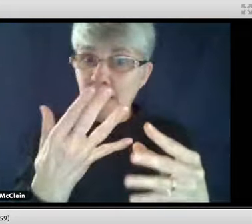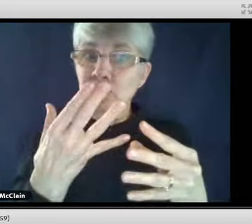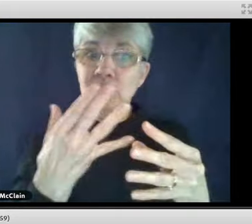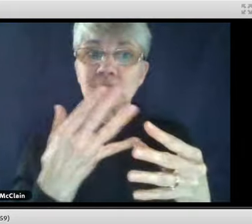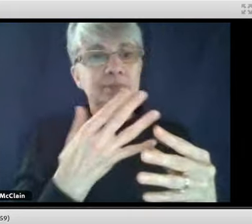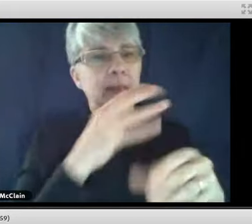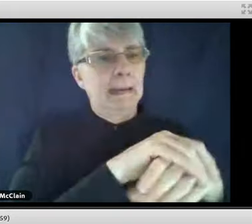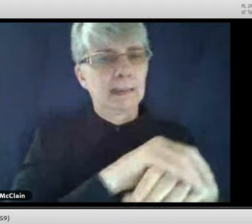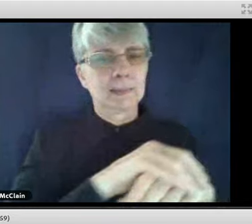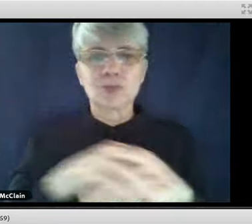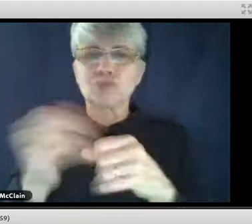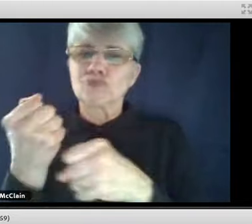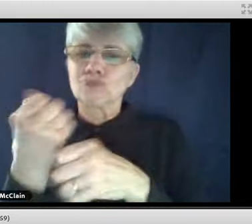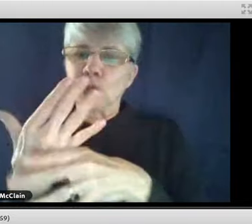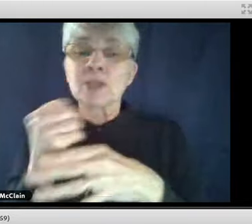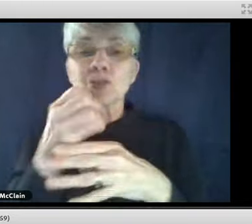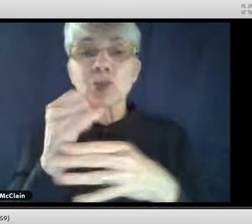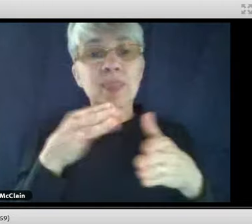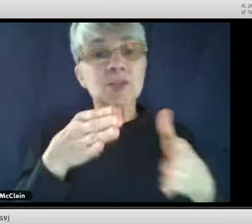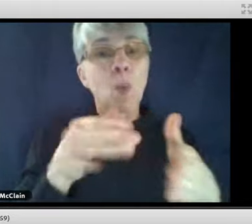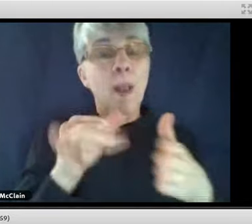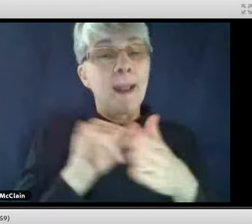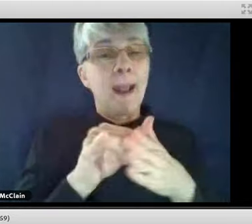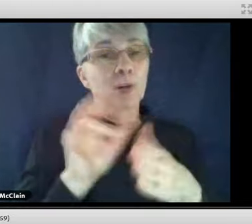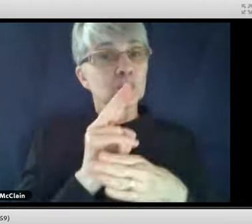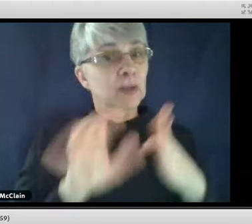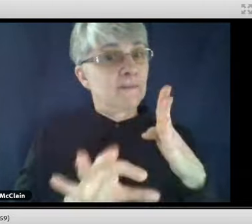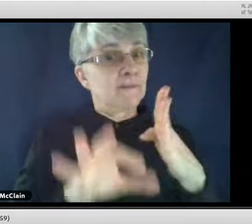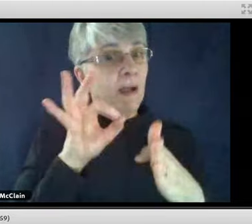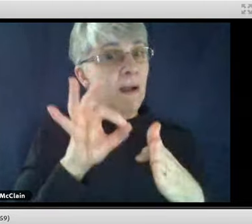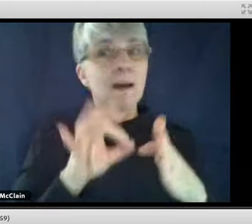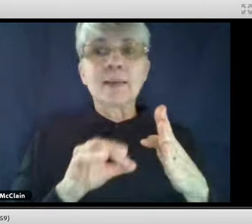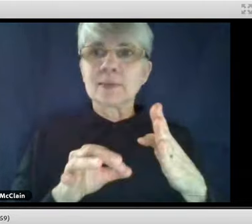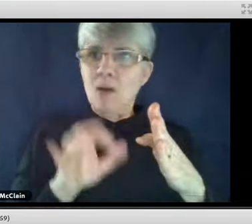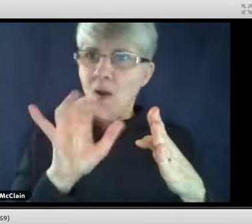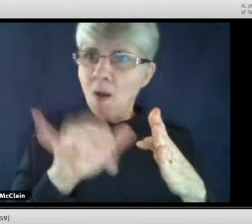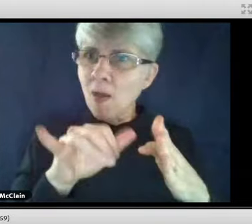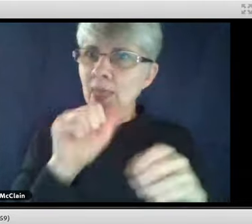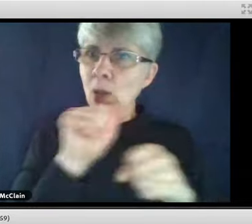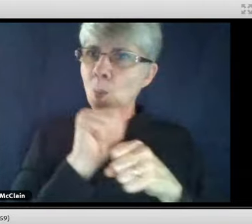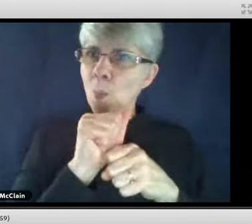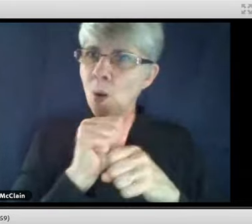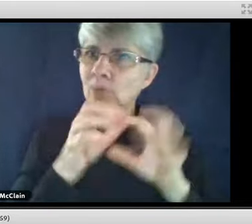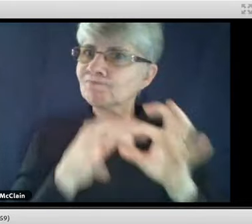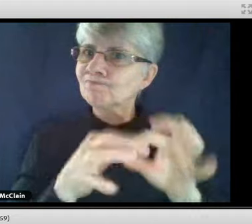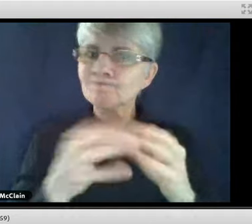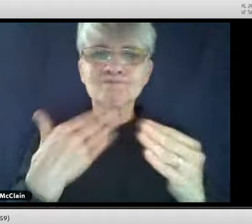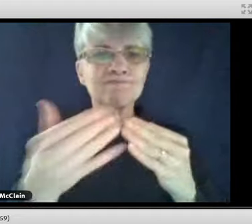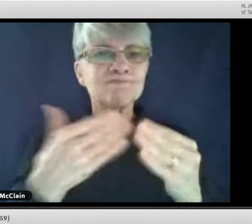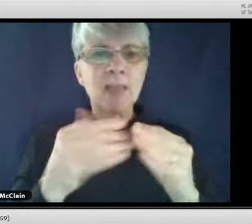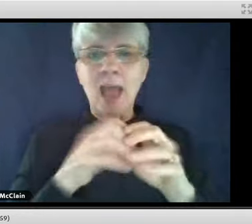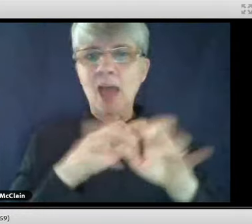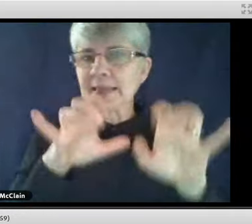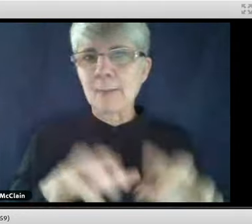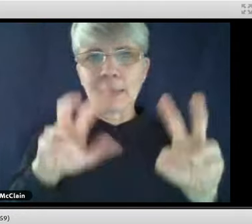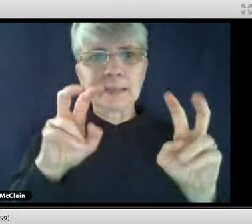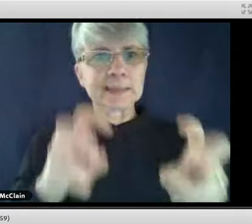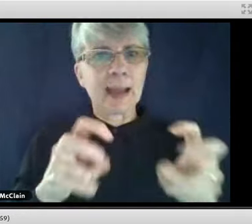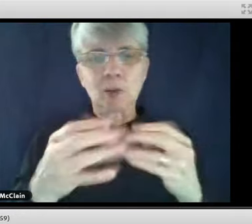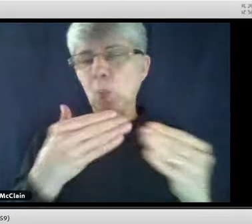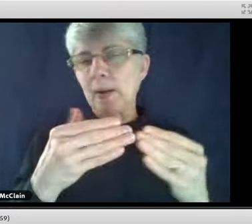that can be found, right? So this way our users can find this work regardless of how they type in the title, like